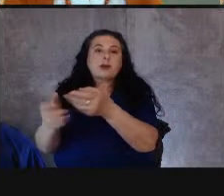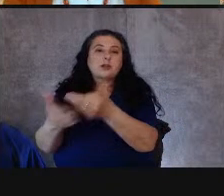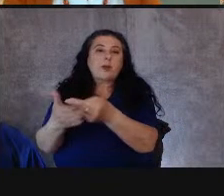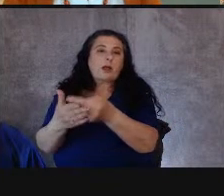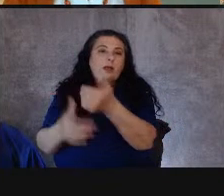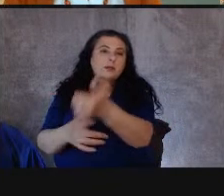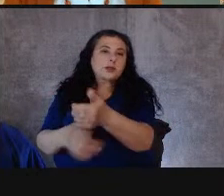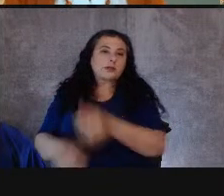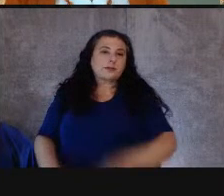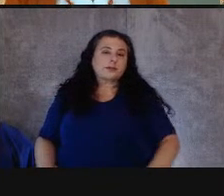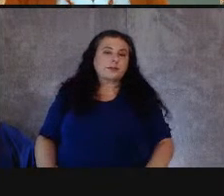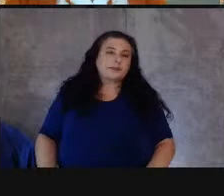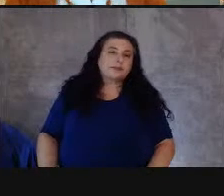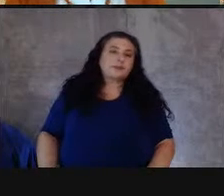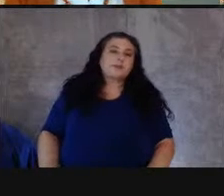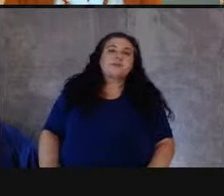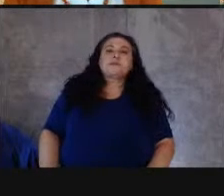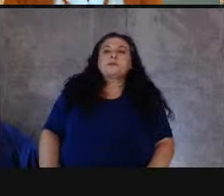money. And